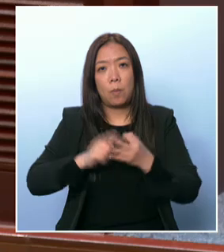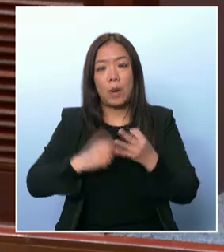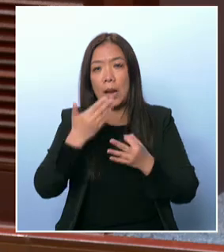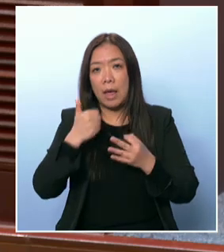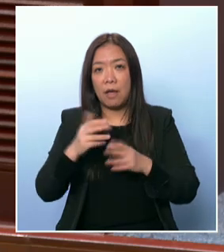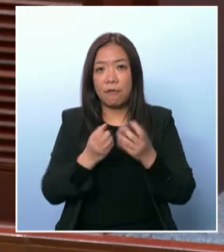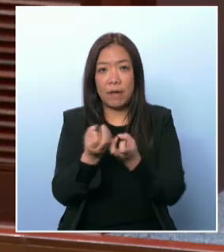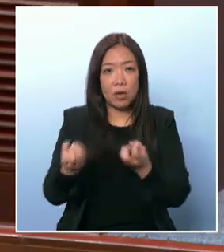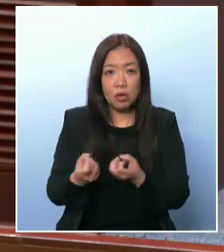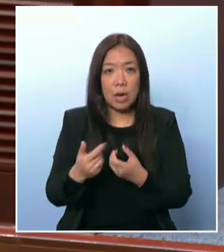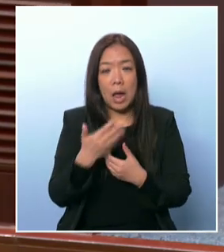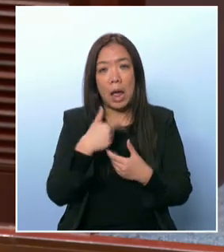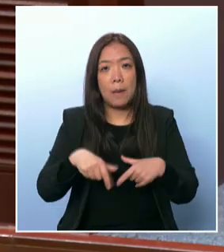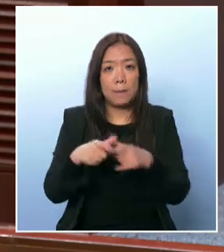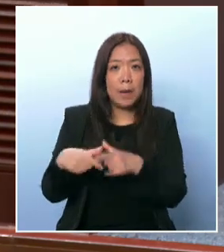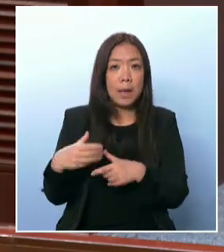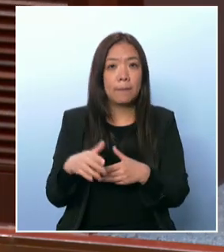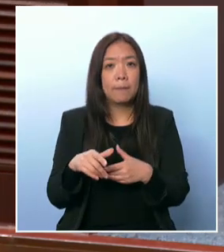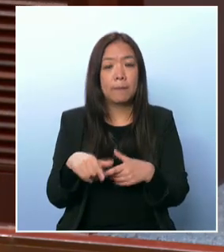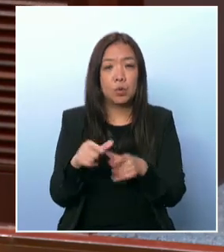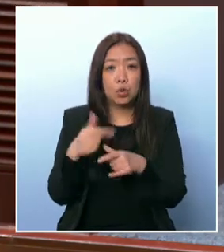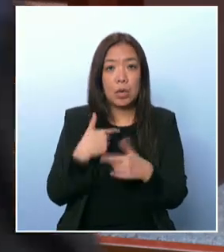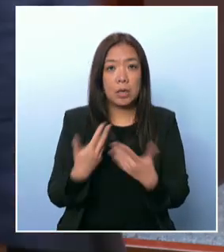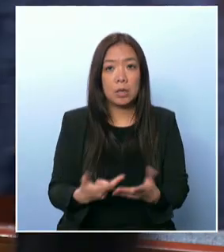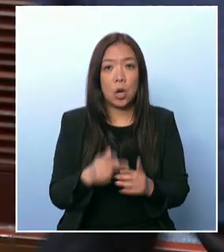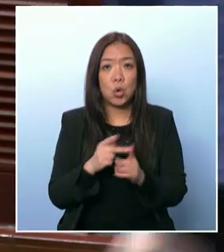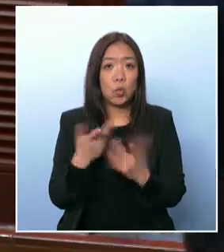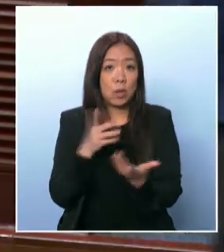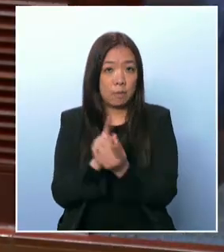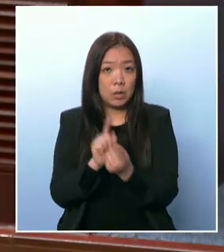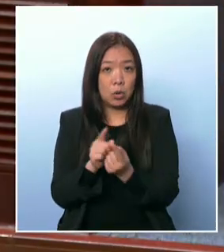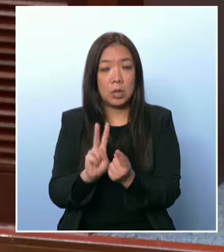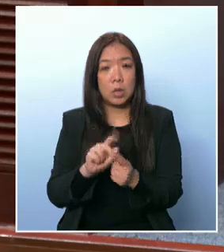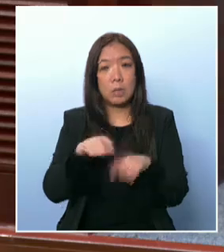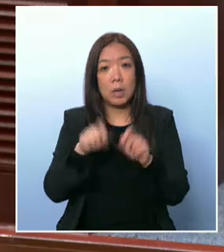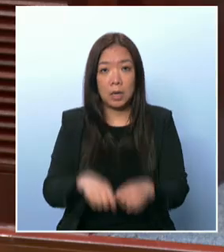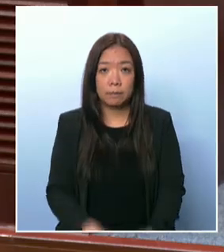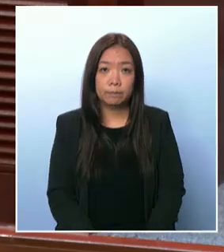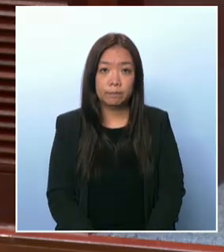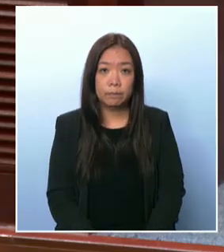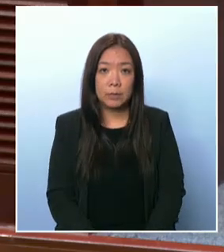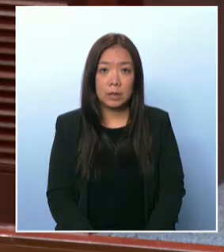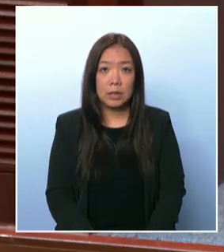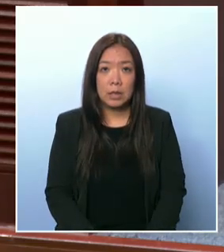now 58 meters away from the site, there are some private residential developments.